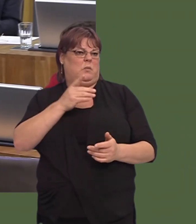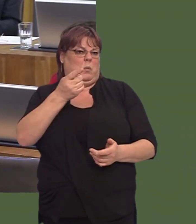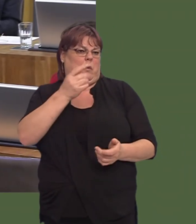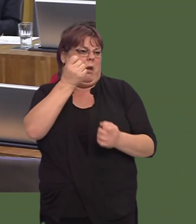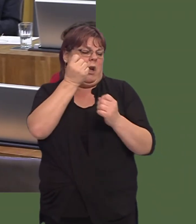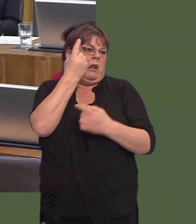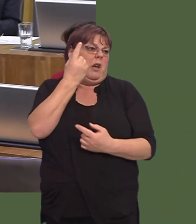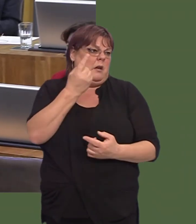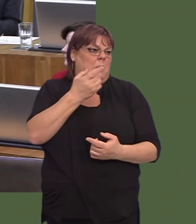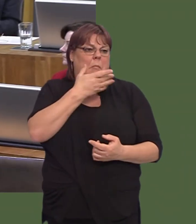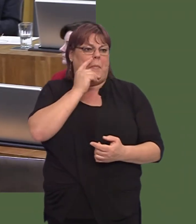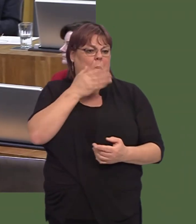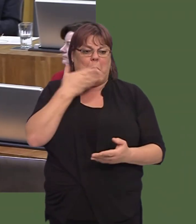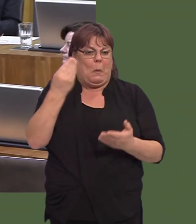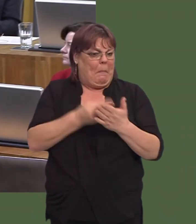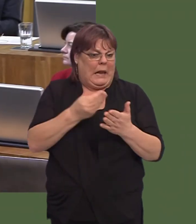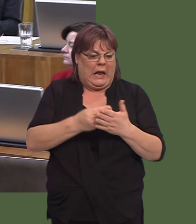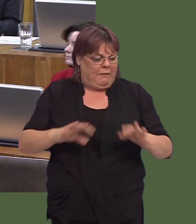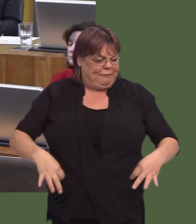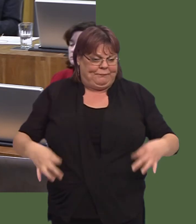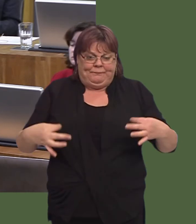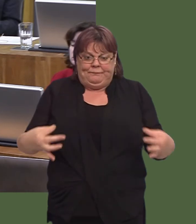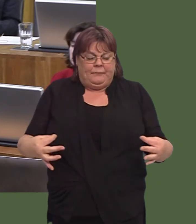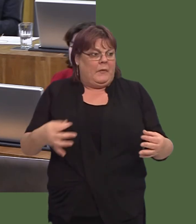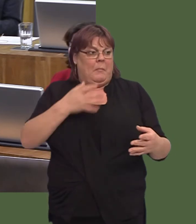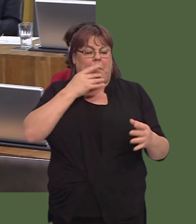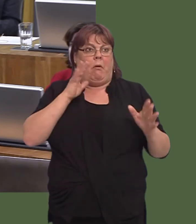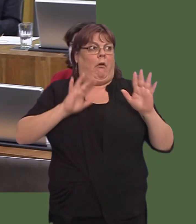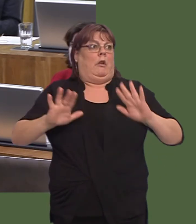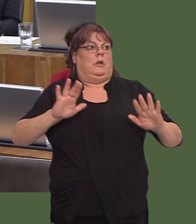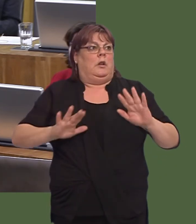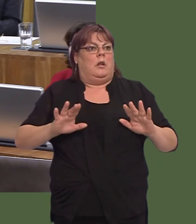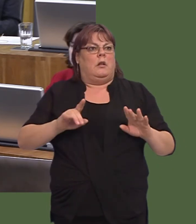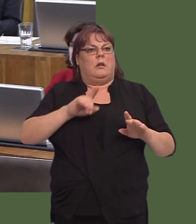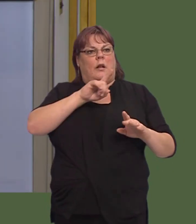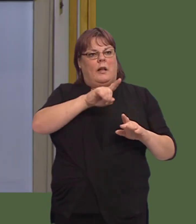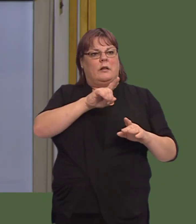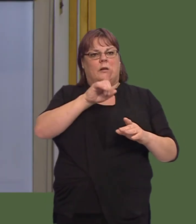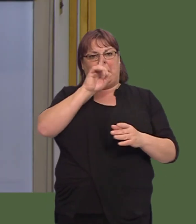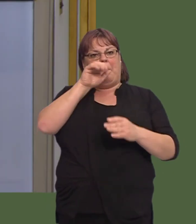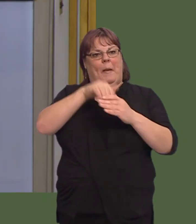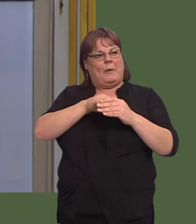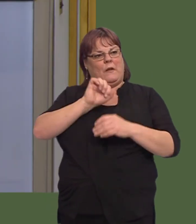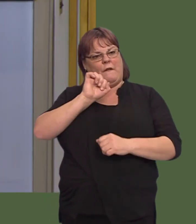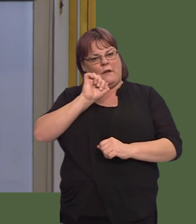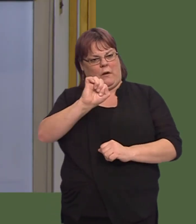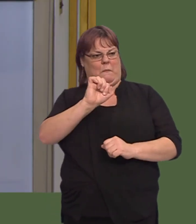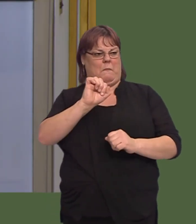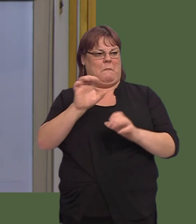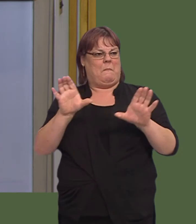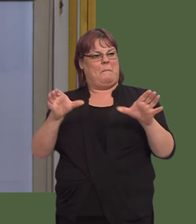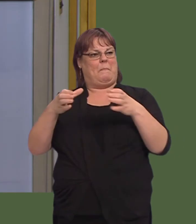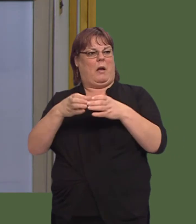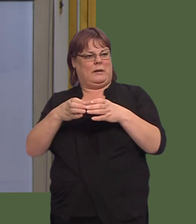and dry without any money. We know that it's a mess. We know that are members of his own party, well, I don't know if he is a member of the Conservative Party or not, but there are members